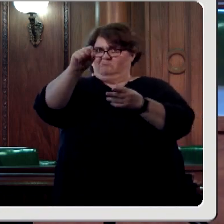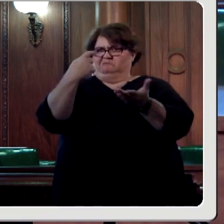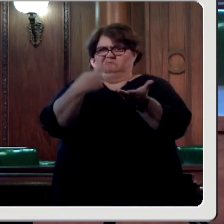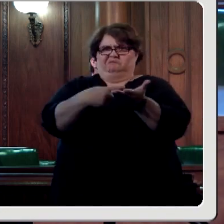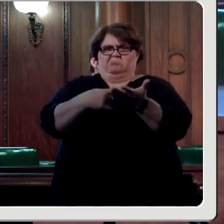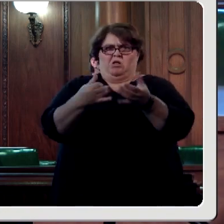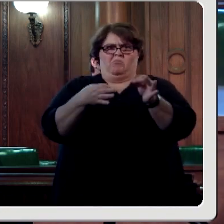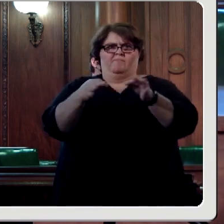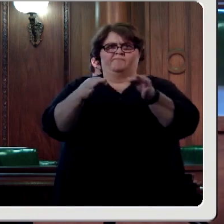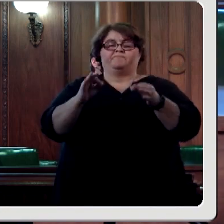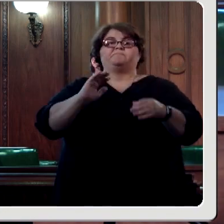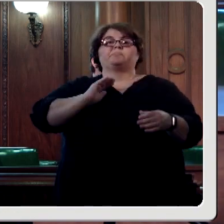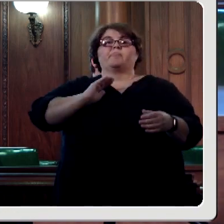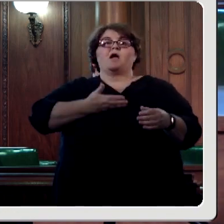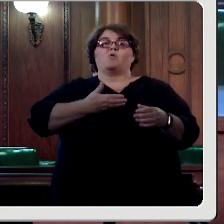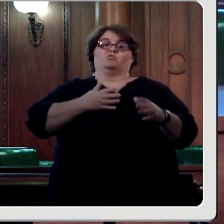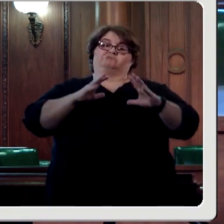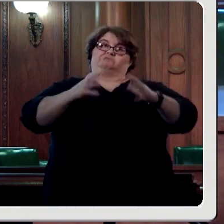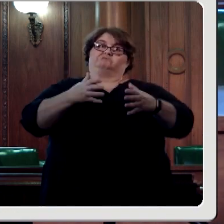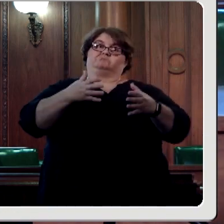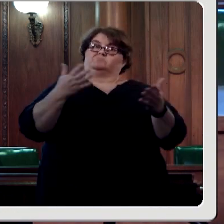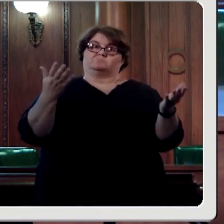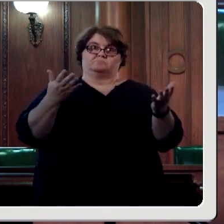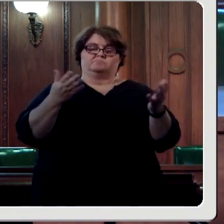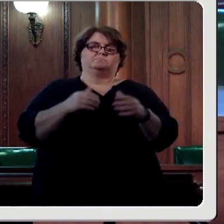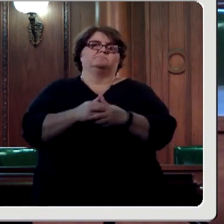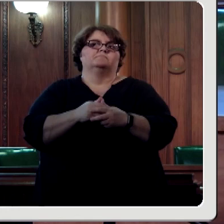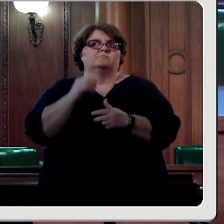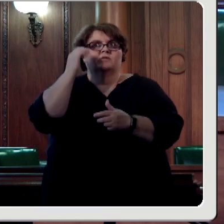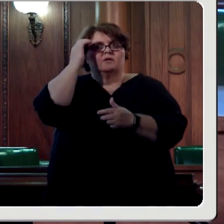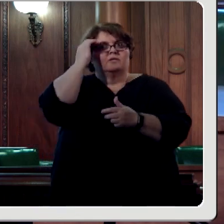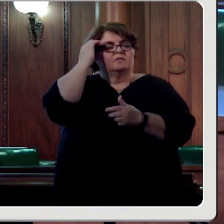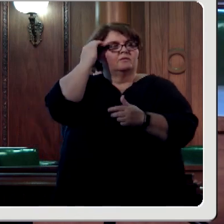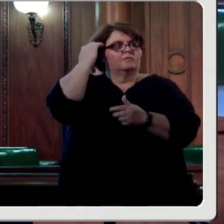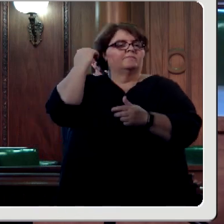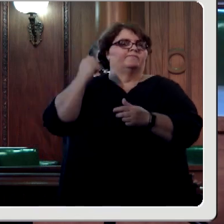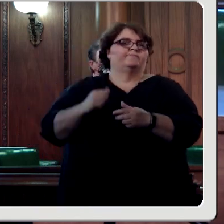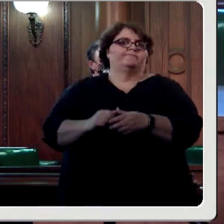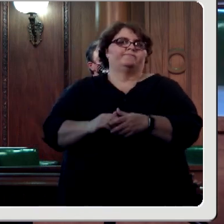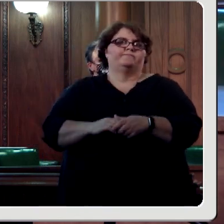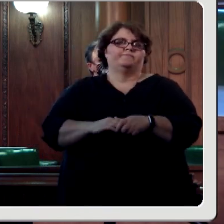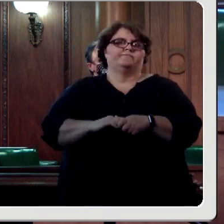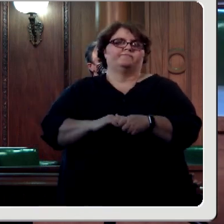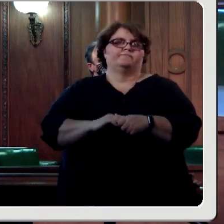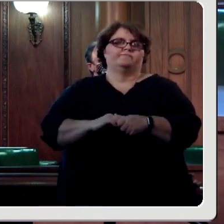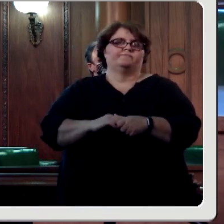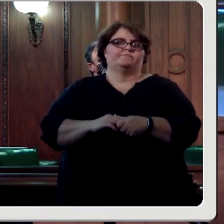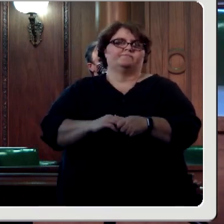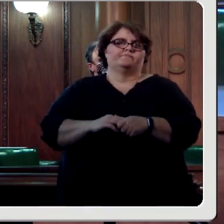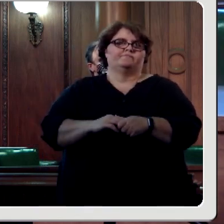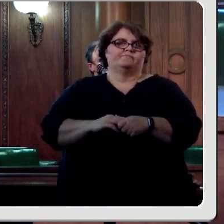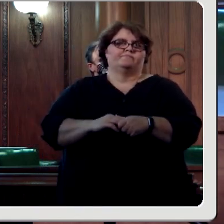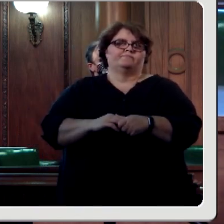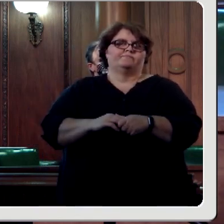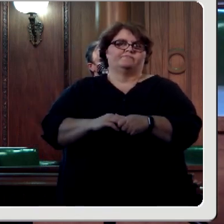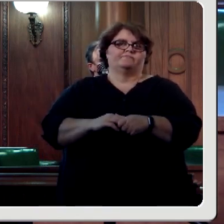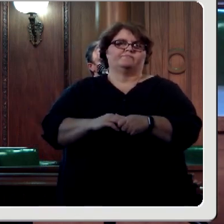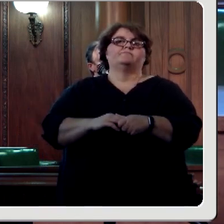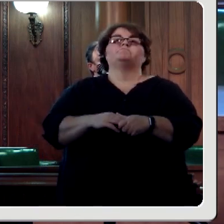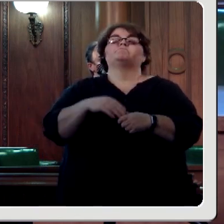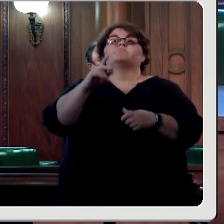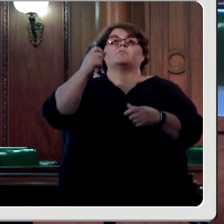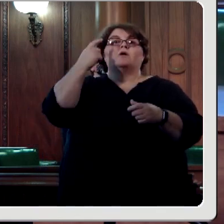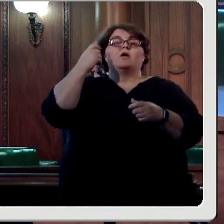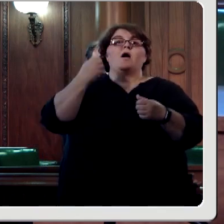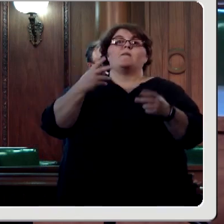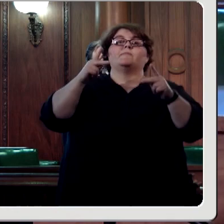test positive for COVID-19 are tested and managed through Bay State Health System. And we keep track of